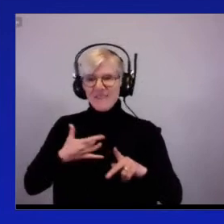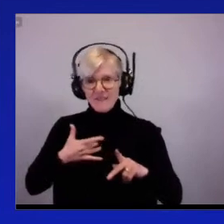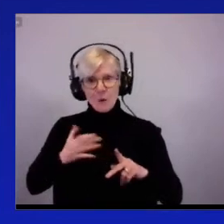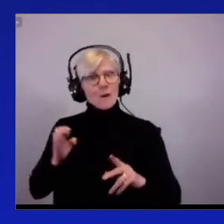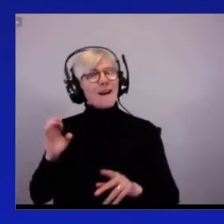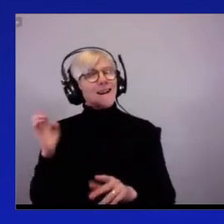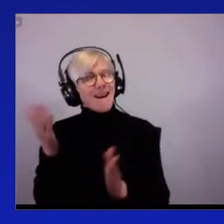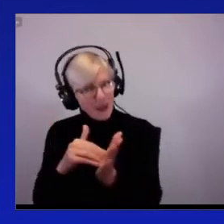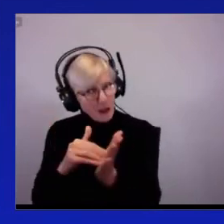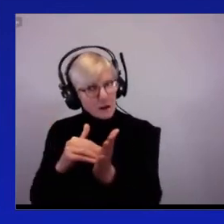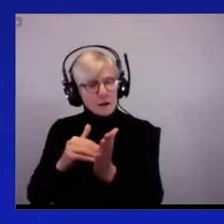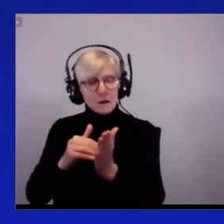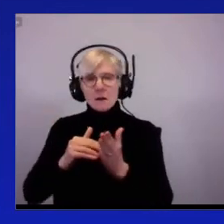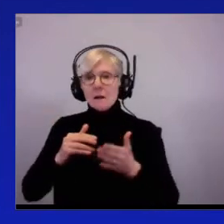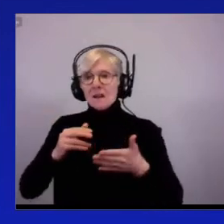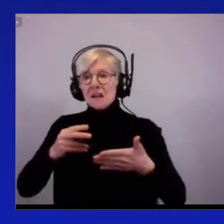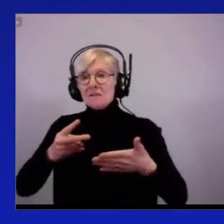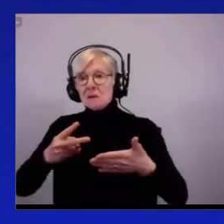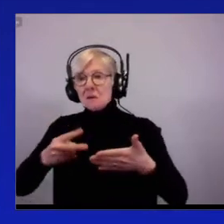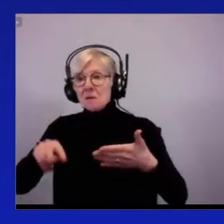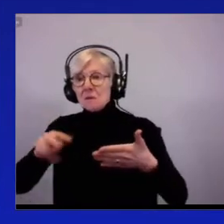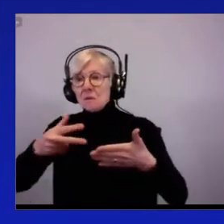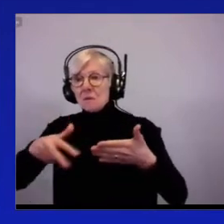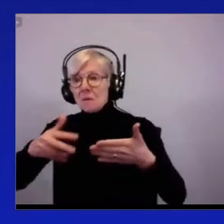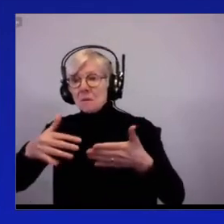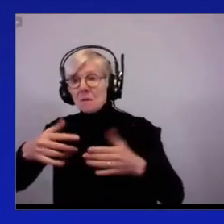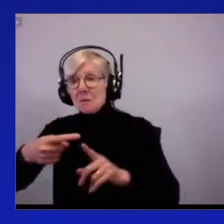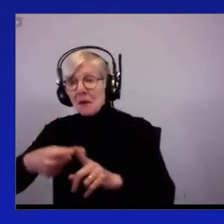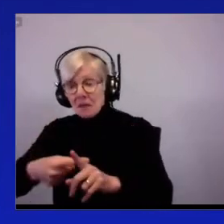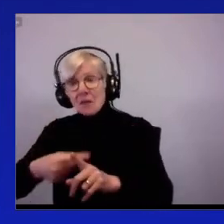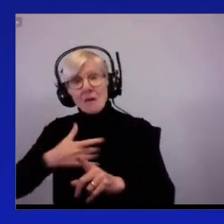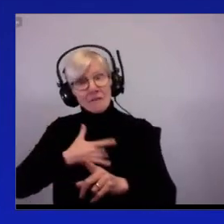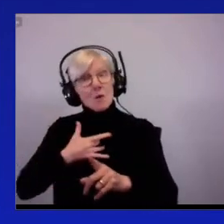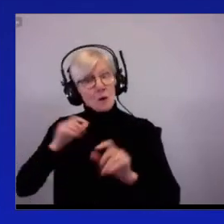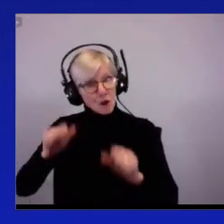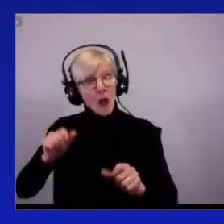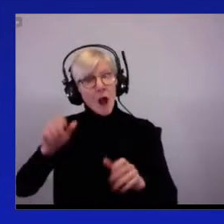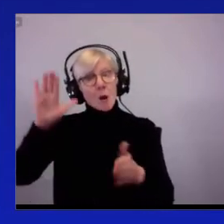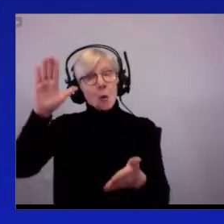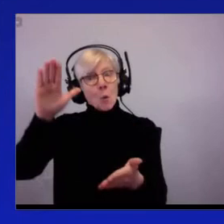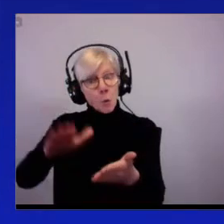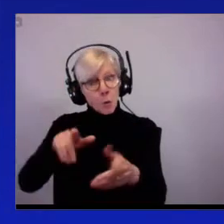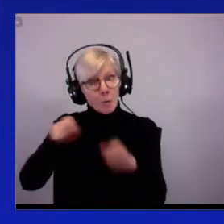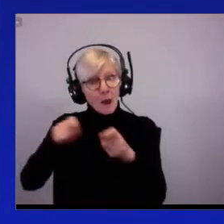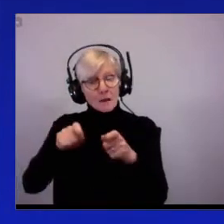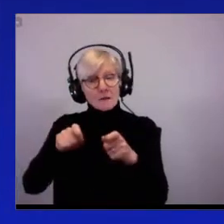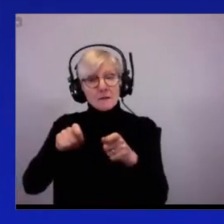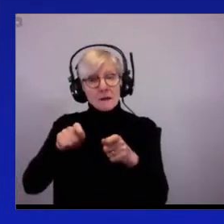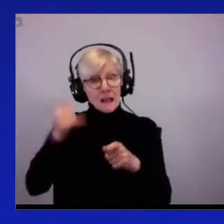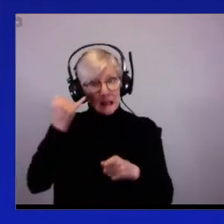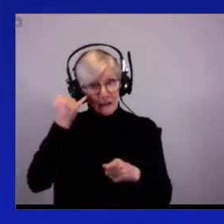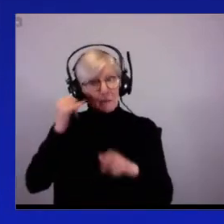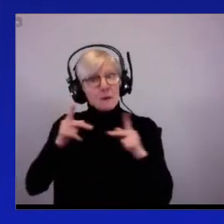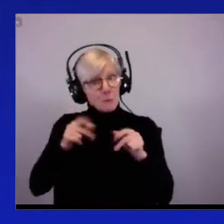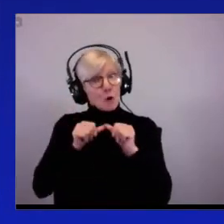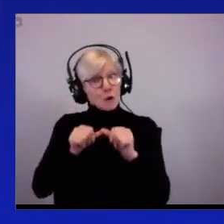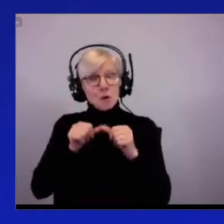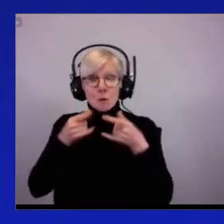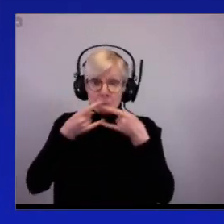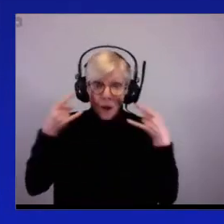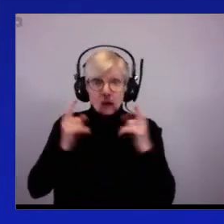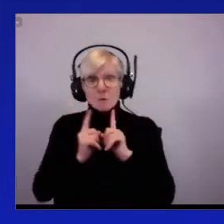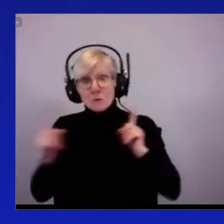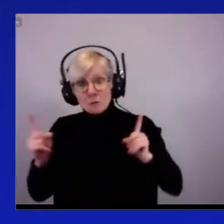within weeks to months, if we continue bringing down the COVID levels with masks and with distancing. So it's not dependent